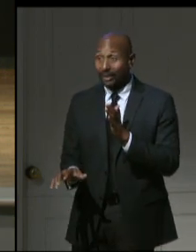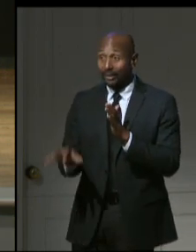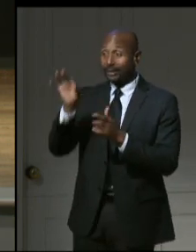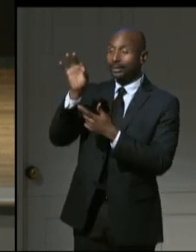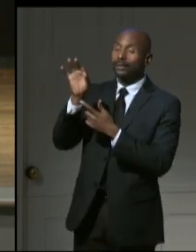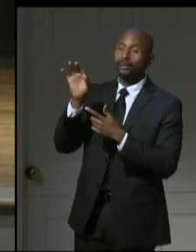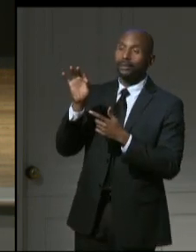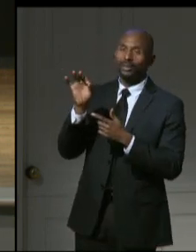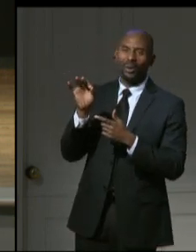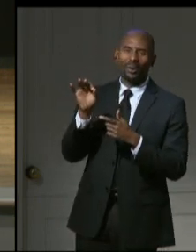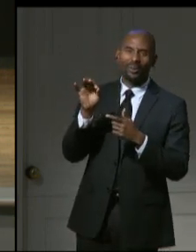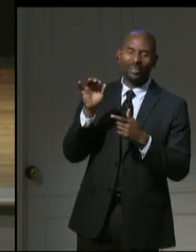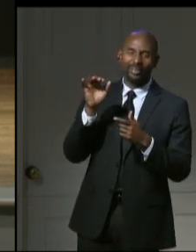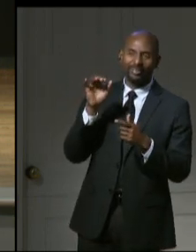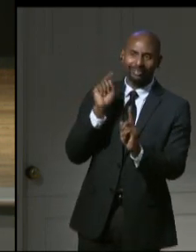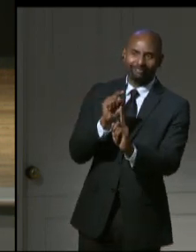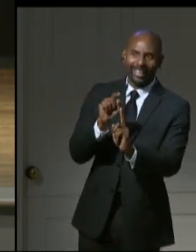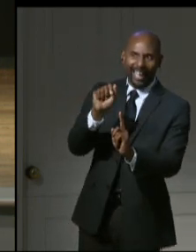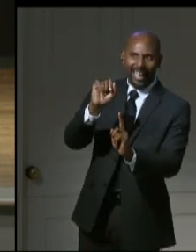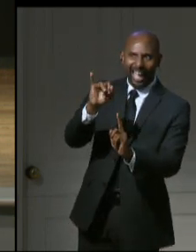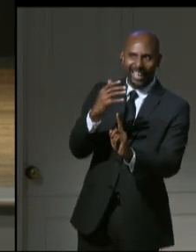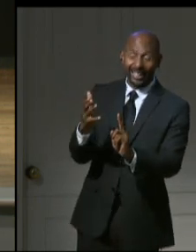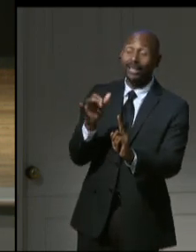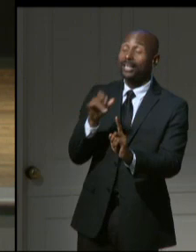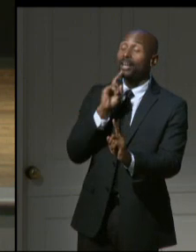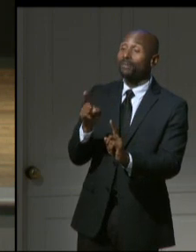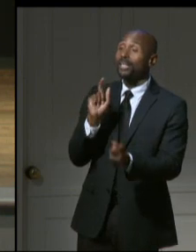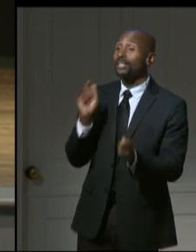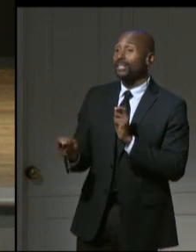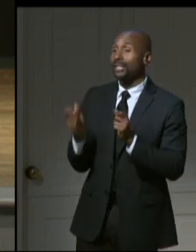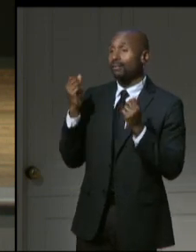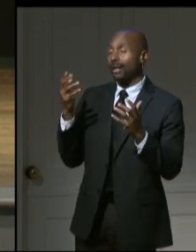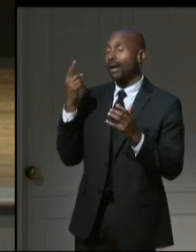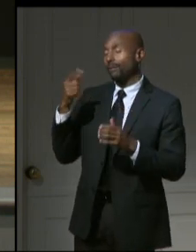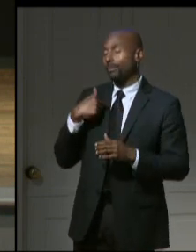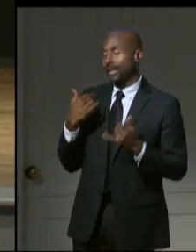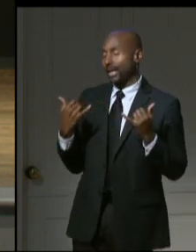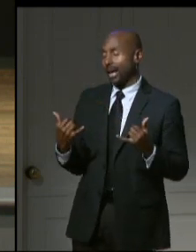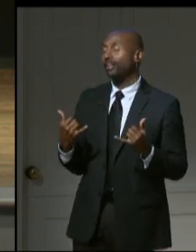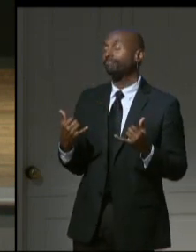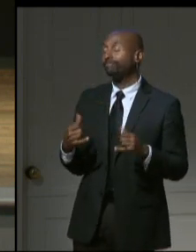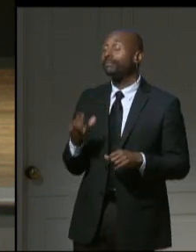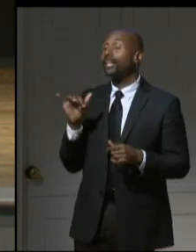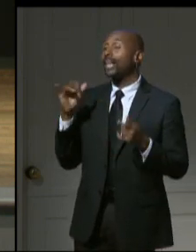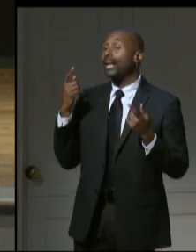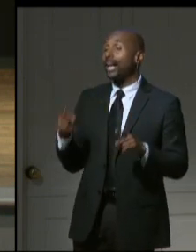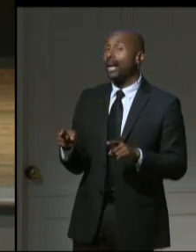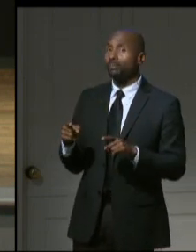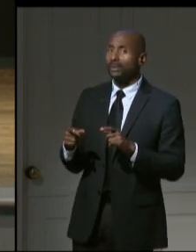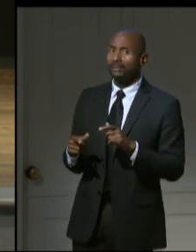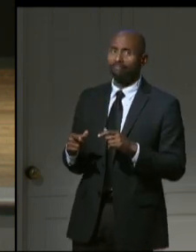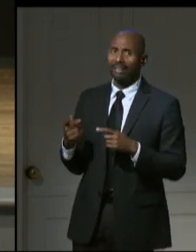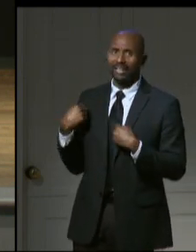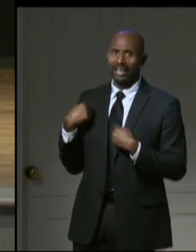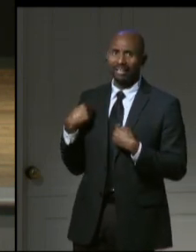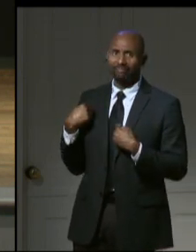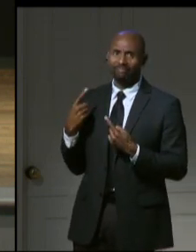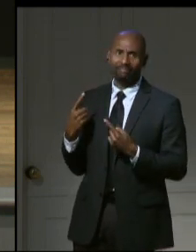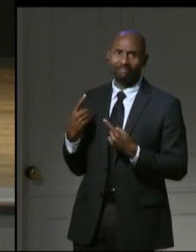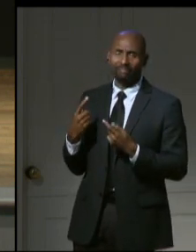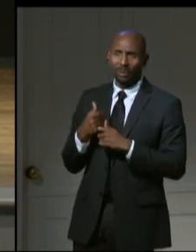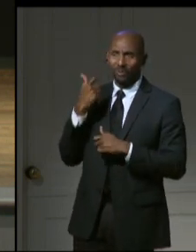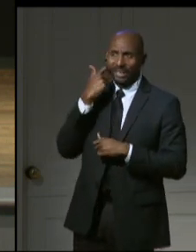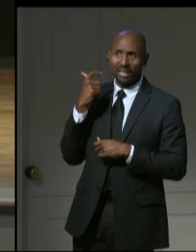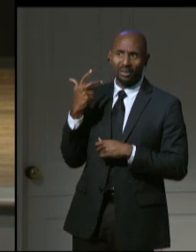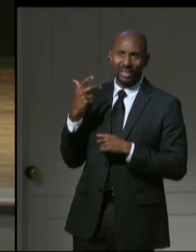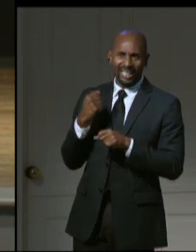the whole AI thing is definitely changing a lot for me now. And that only happened during the last 3 years, maybe, in that